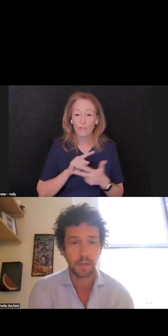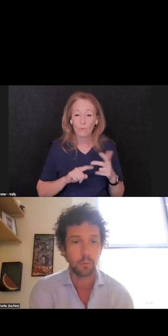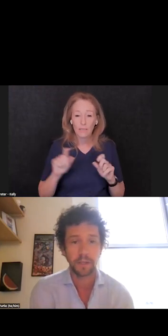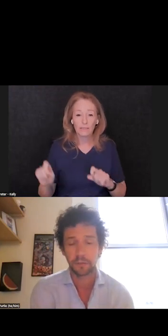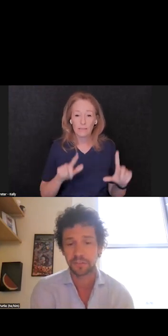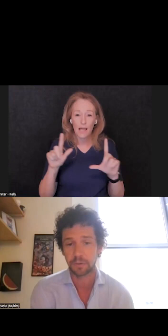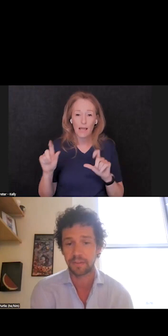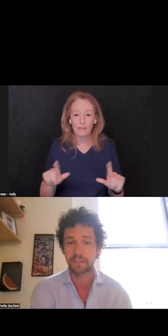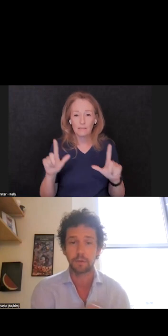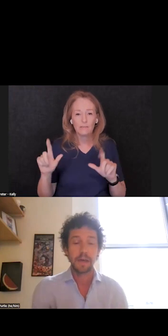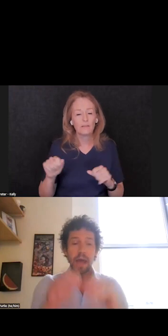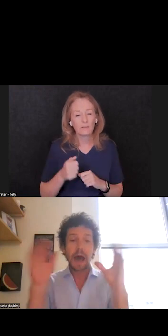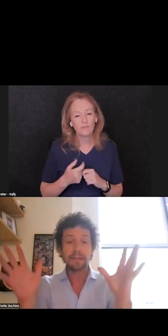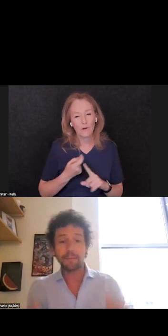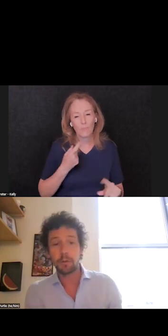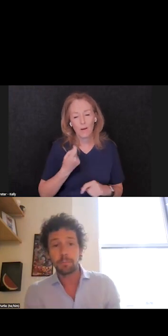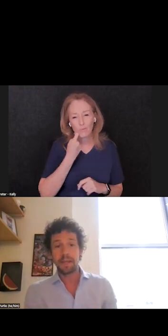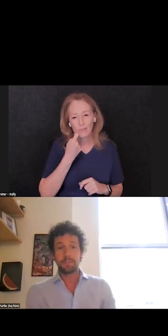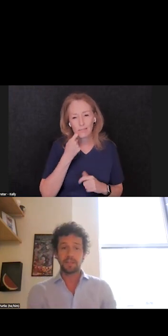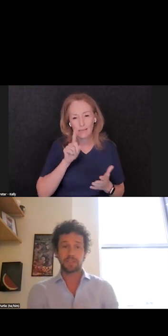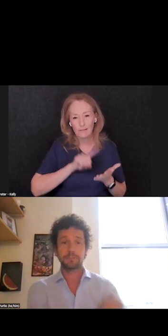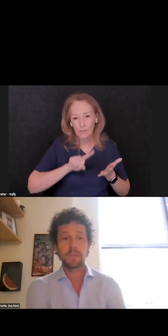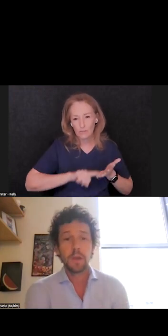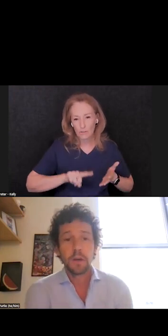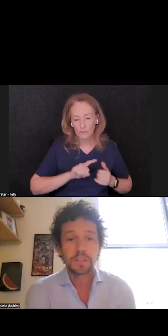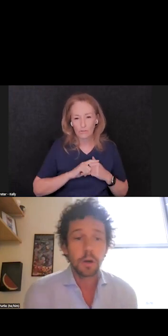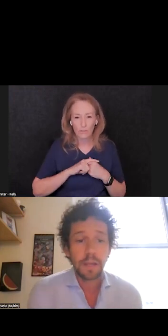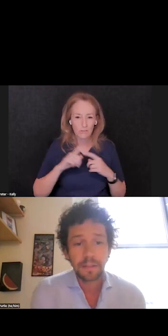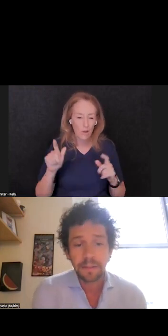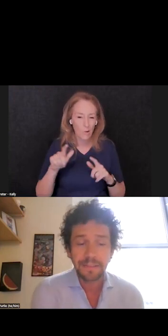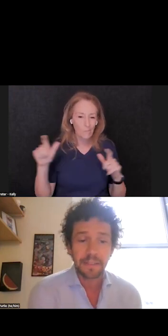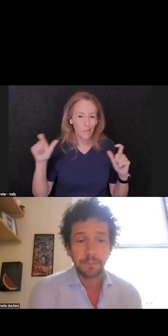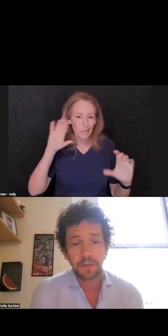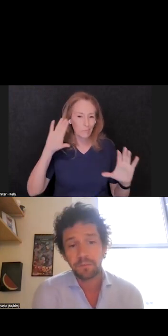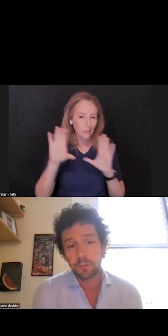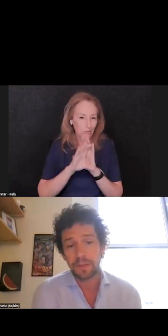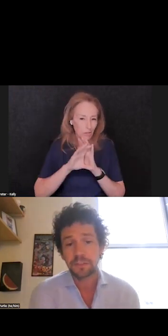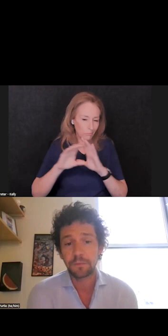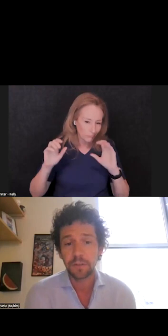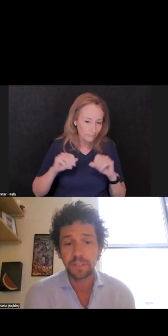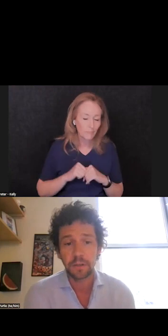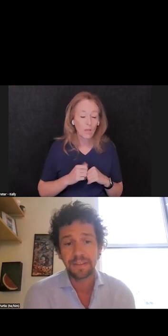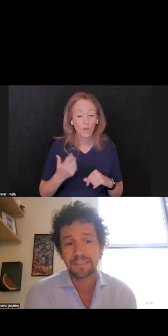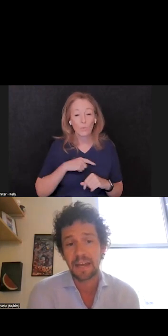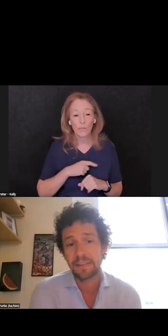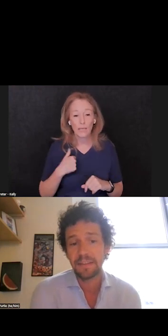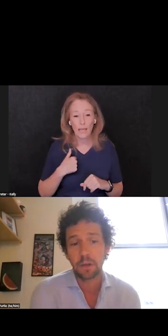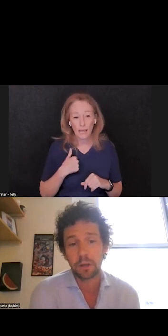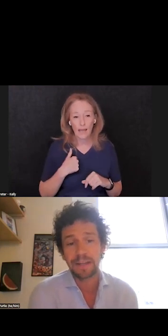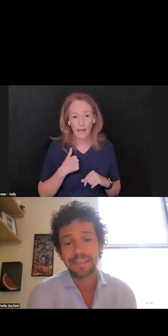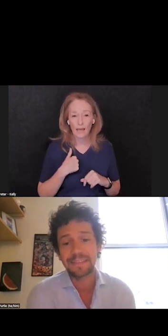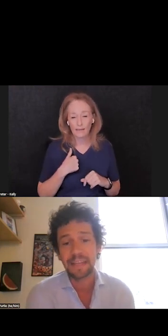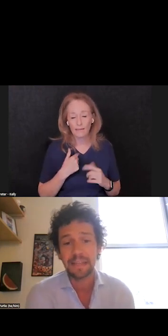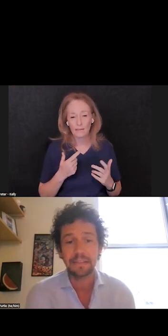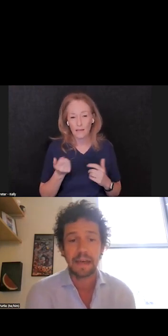within a week or so, I think. So high level, big picture. So in this study, we did a few things. So first here on this slide, these